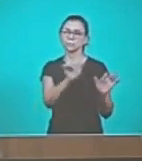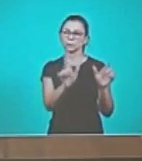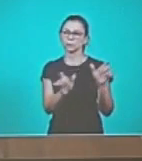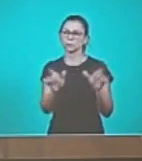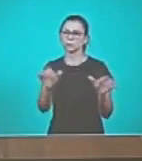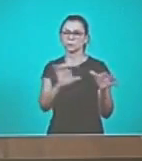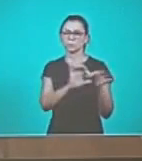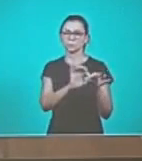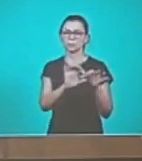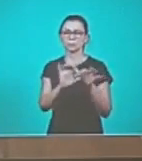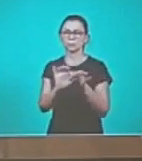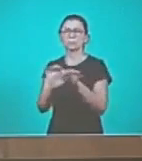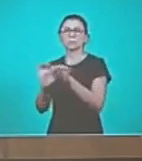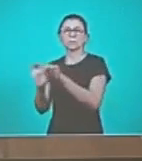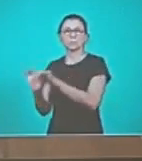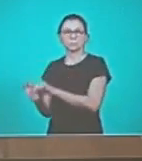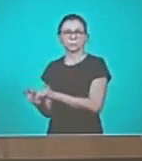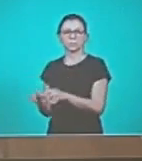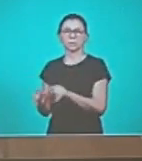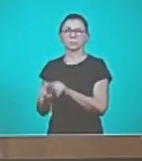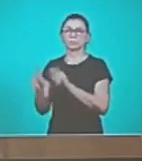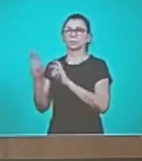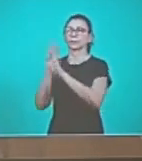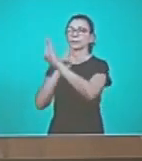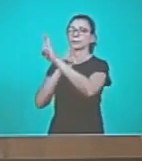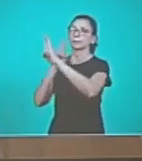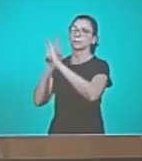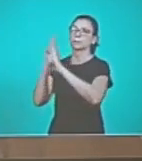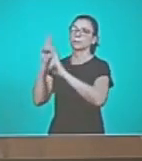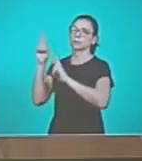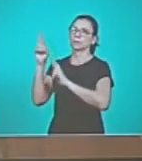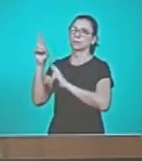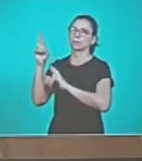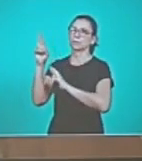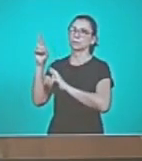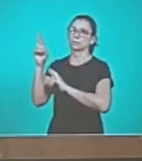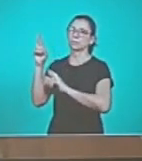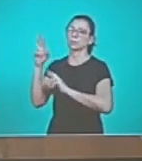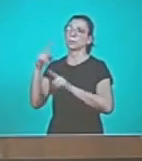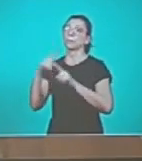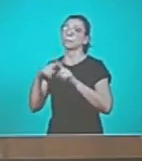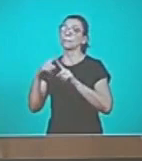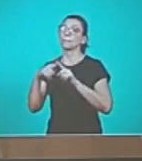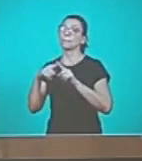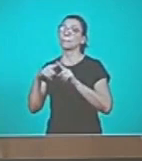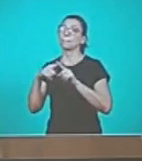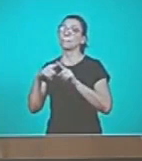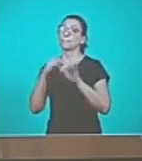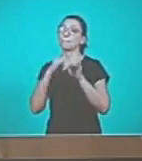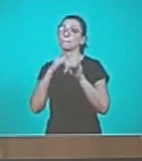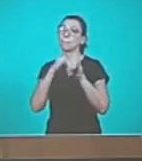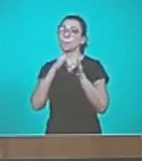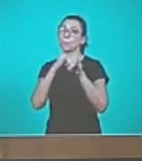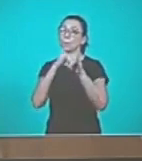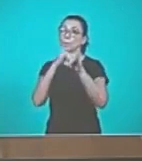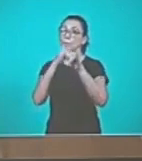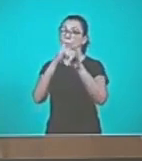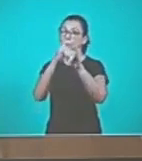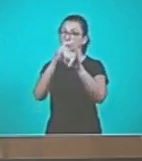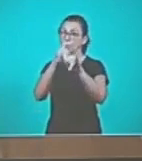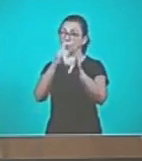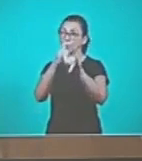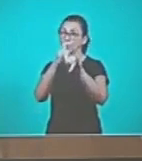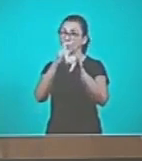another, and also for our relationship with the Lord, because the trumpet will sound